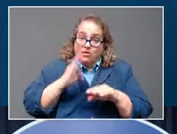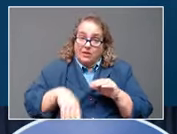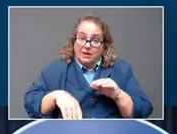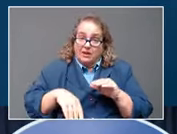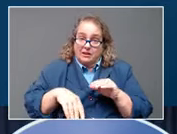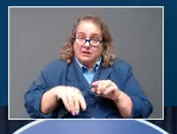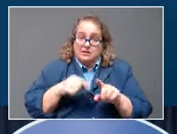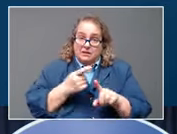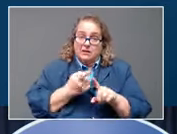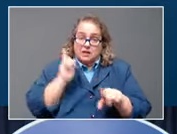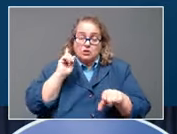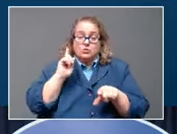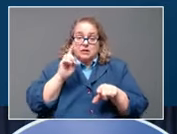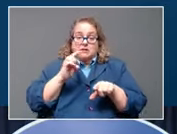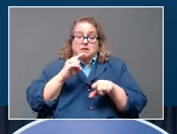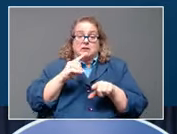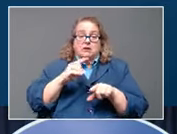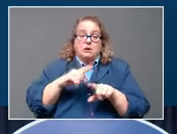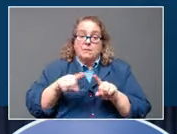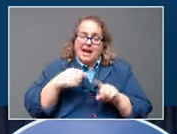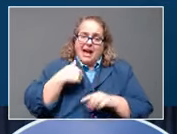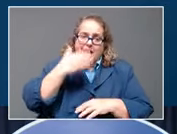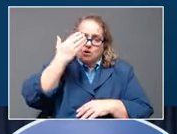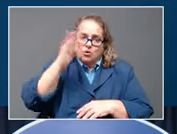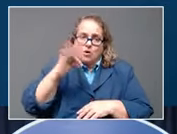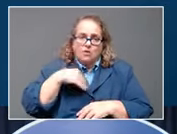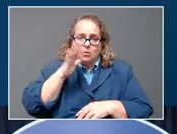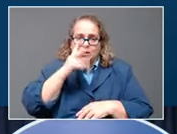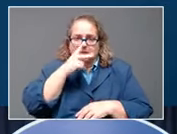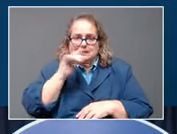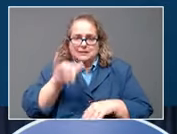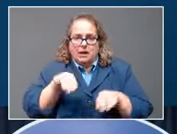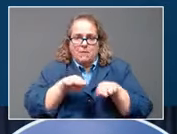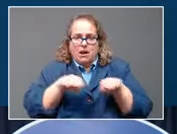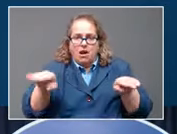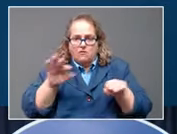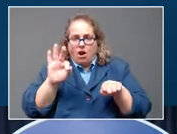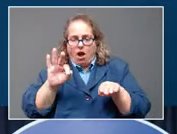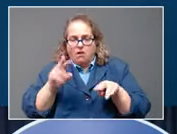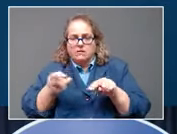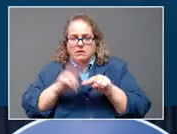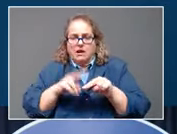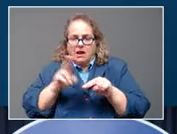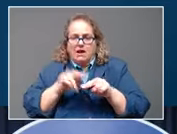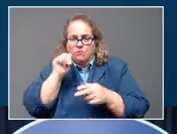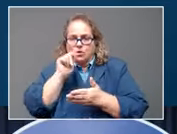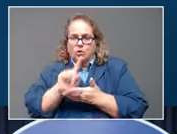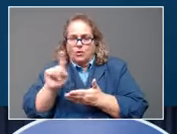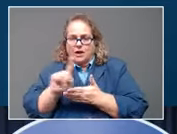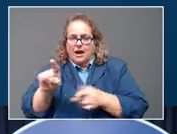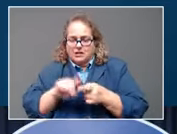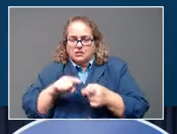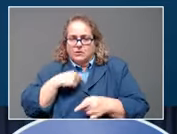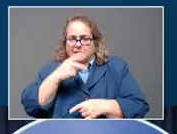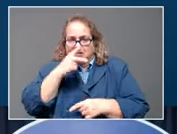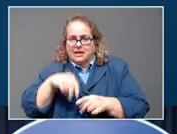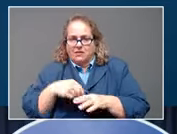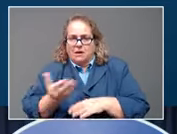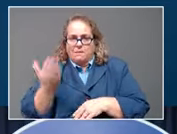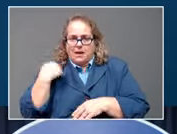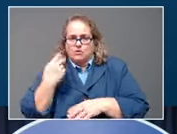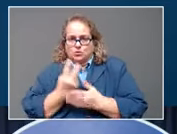do not know that we will see the same level of growth week over week as we have seen in those past 2